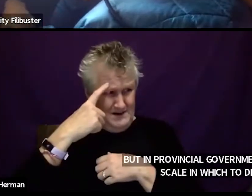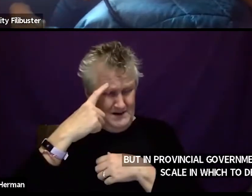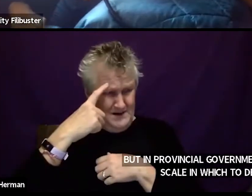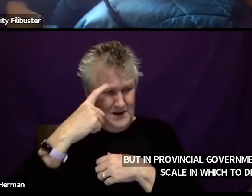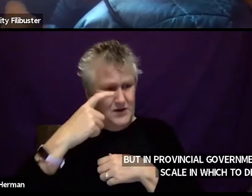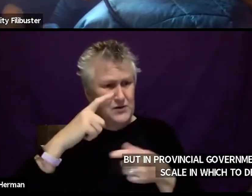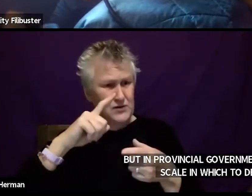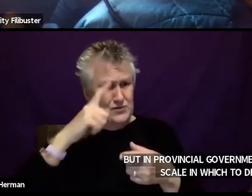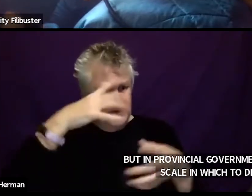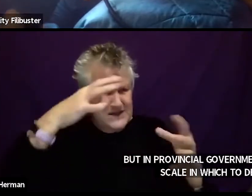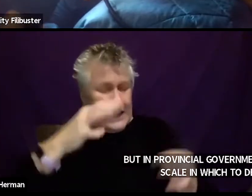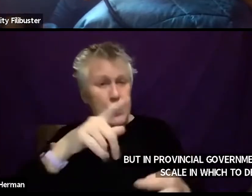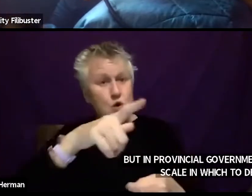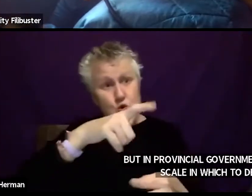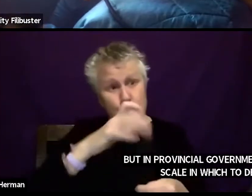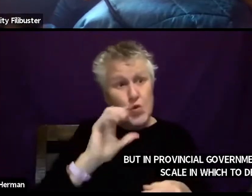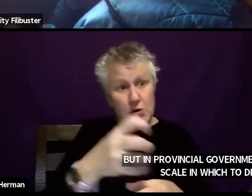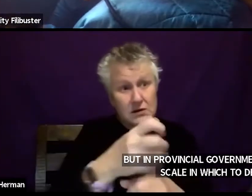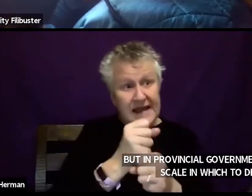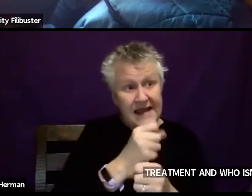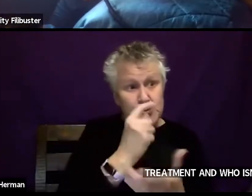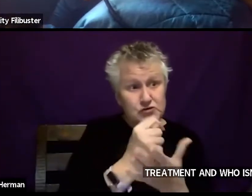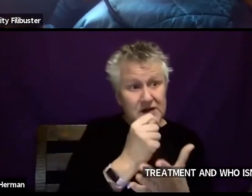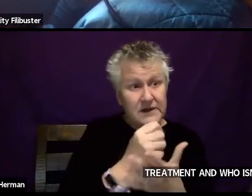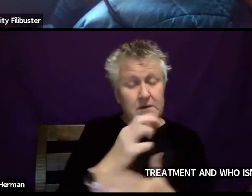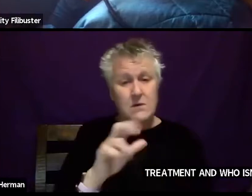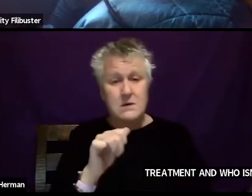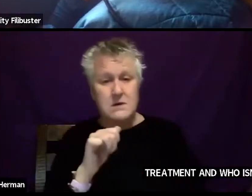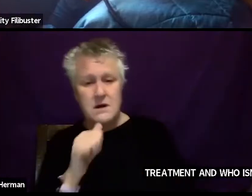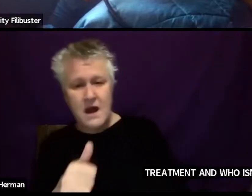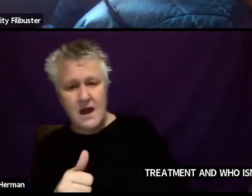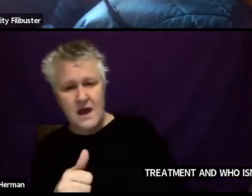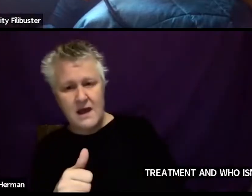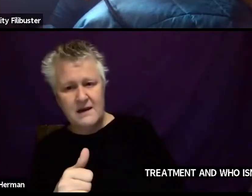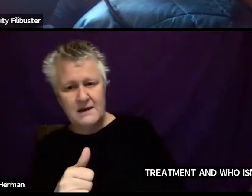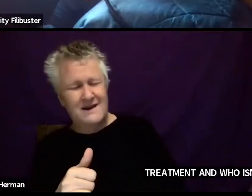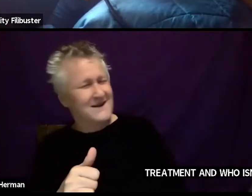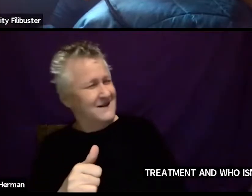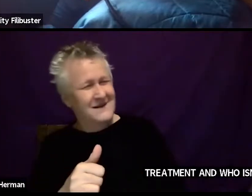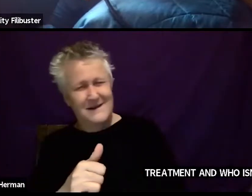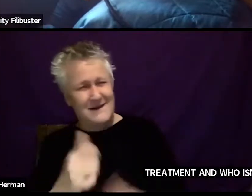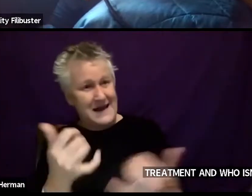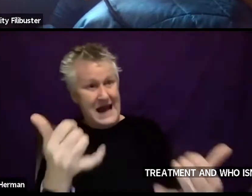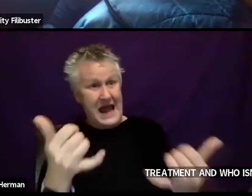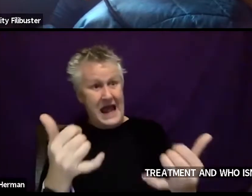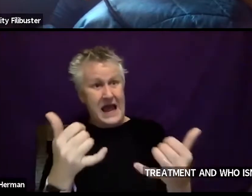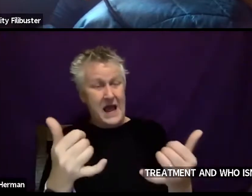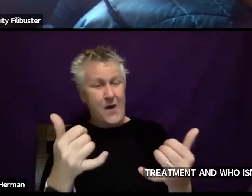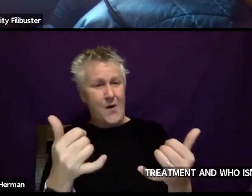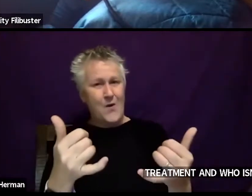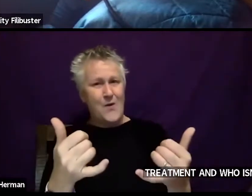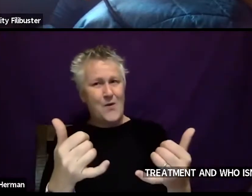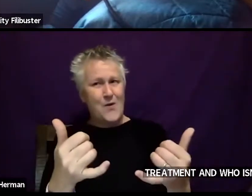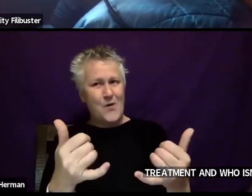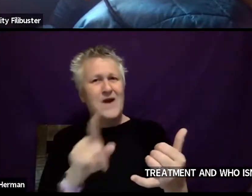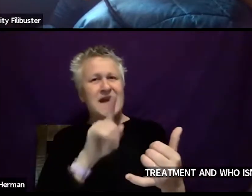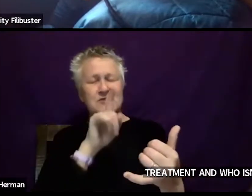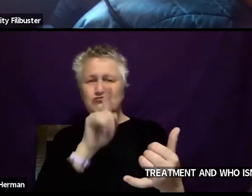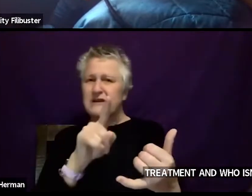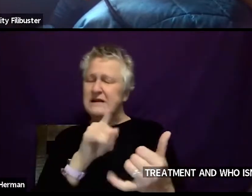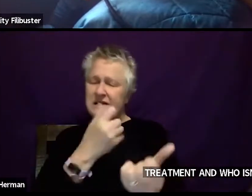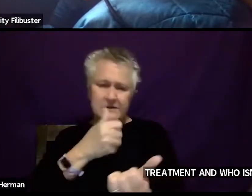who isn't going to get treatment. And a lot of these things are colliding together about who's valued, who isn't